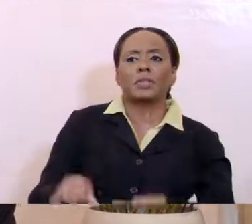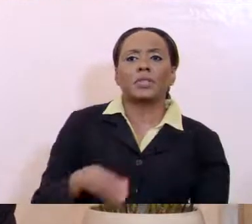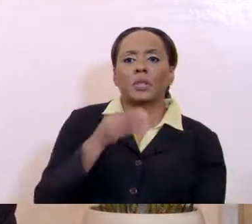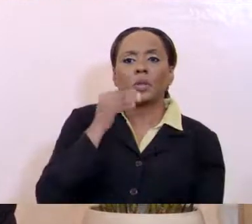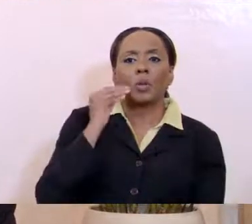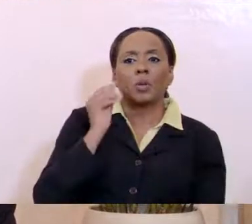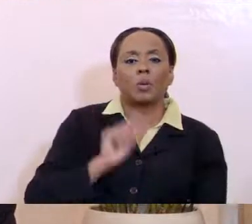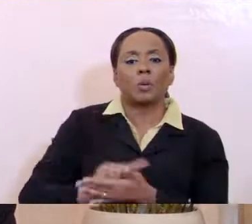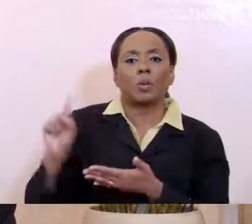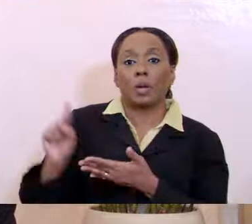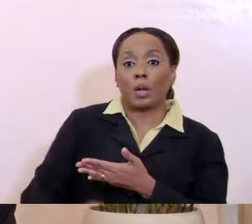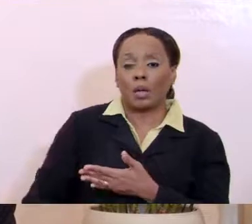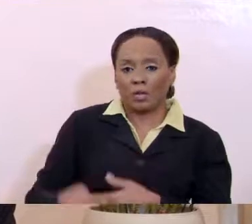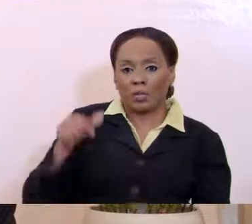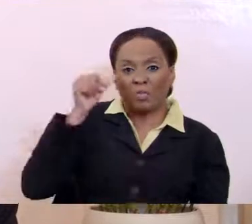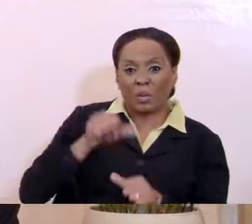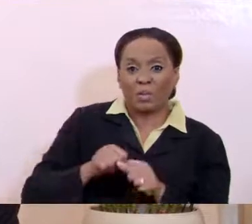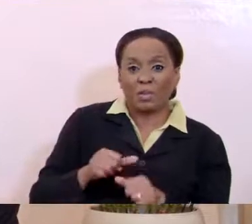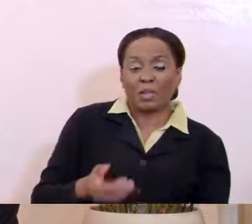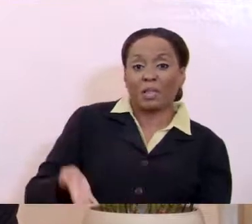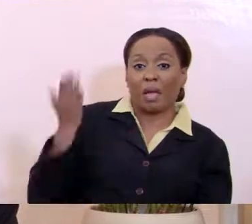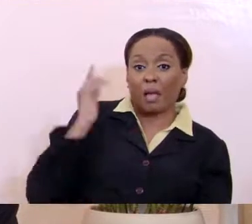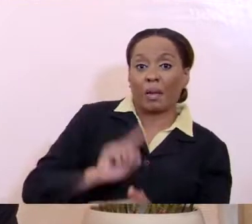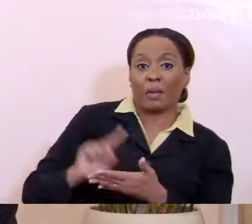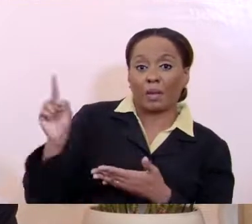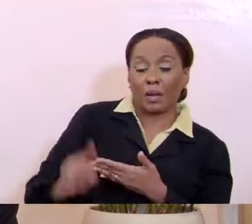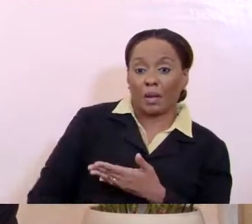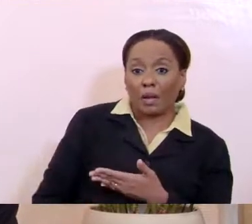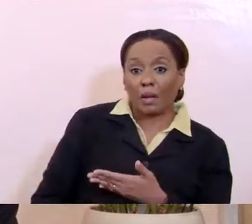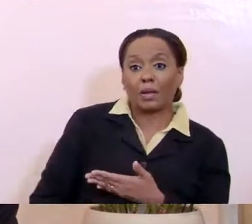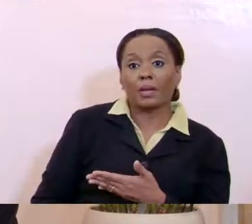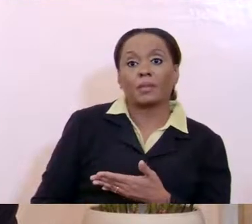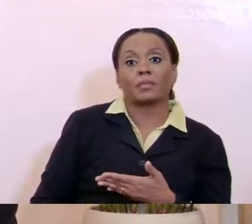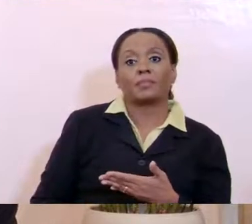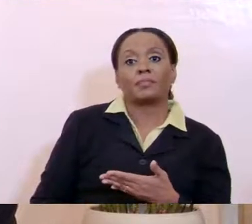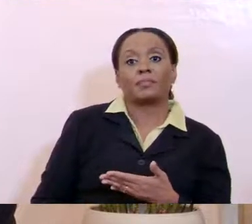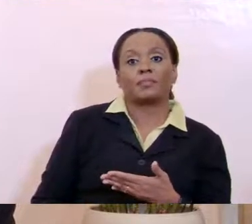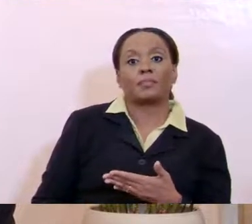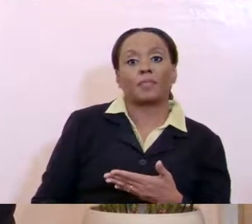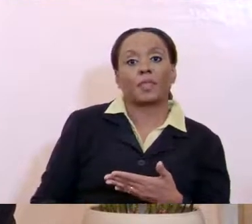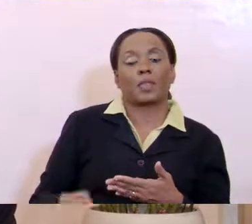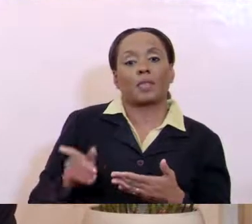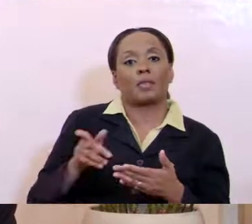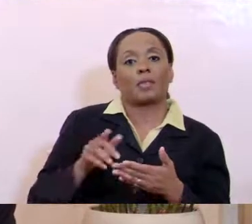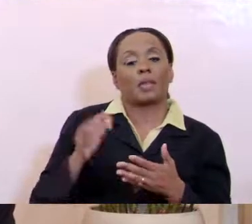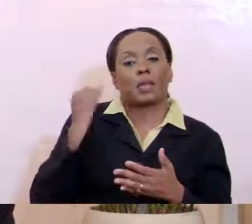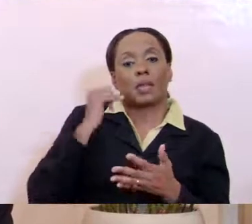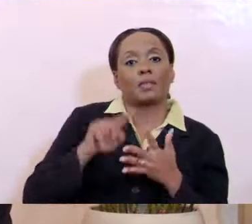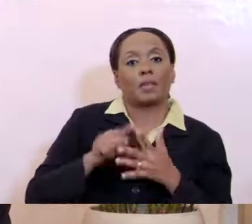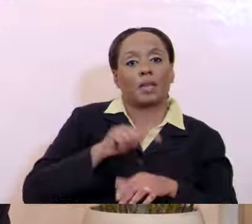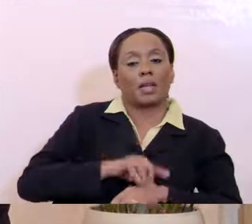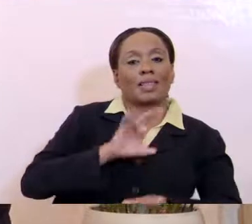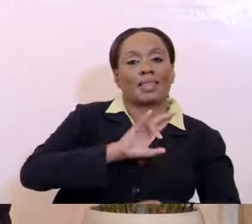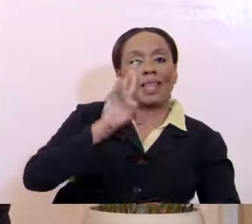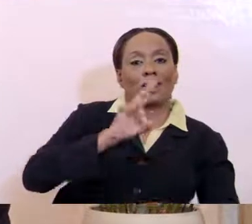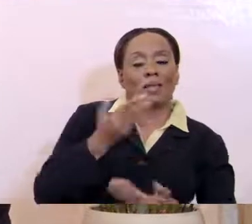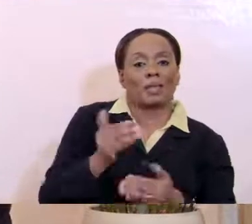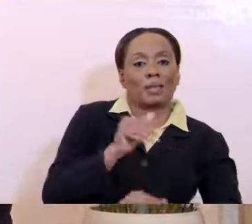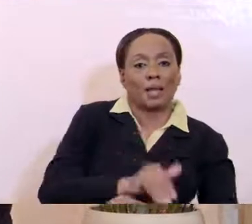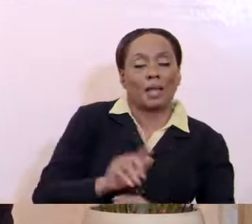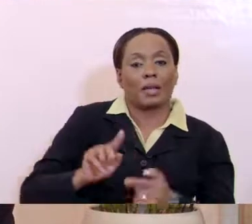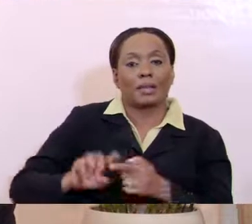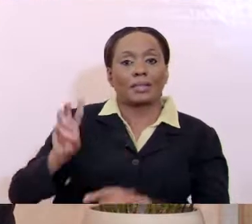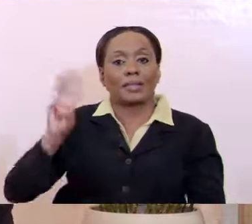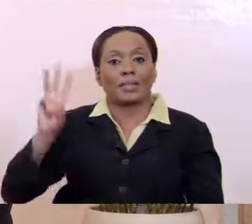will be in operation from 6 this evening until 6 from 7 this evening until 6 on Monday morning.